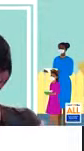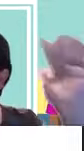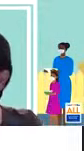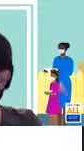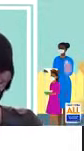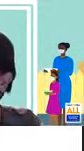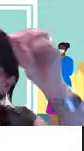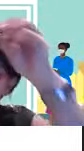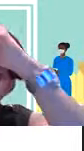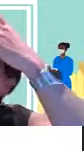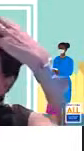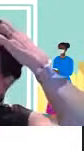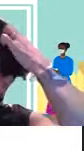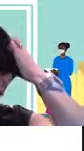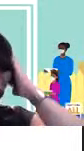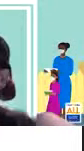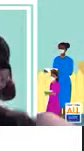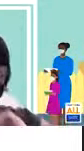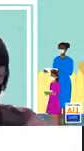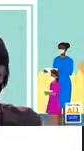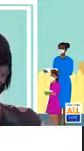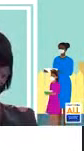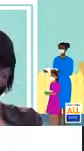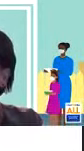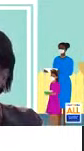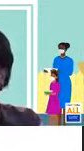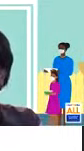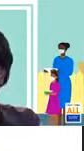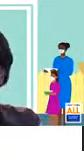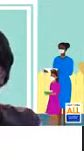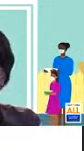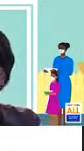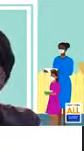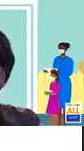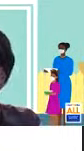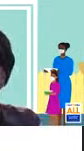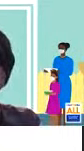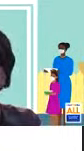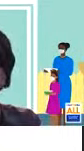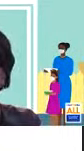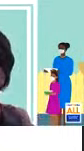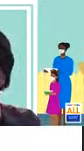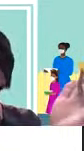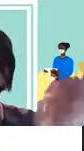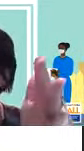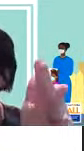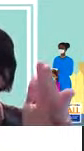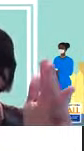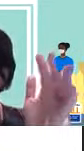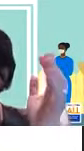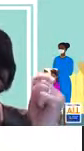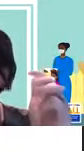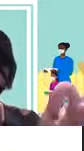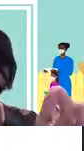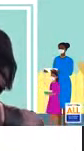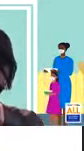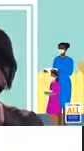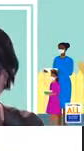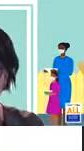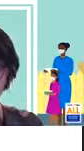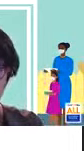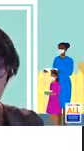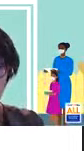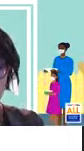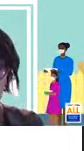And then actually the last thing I'll say about that last topic is after that, we are likely going to be moving next to the